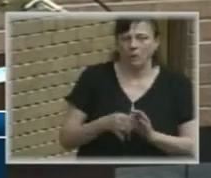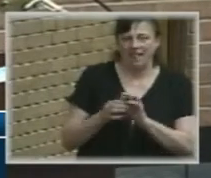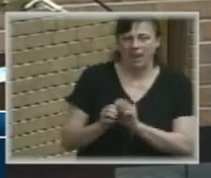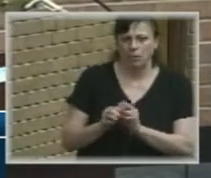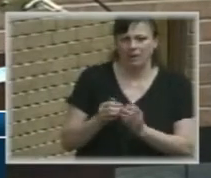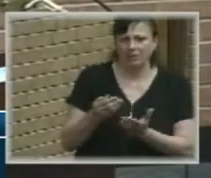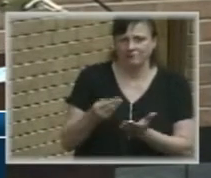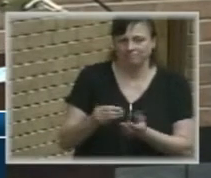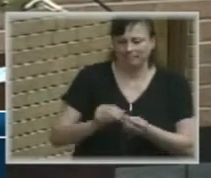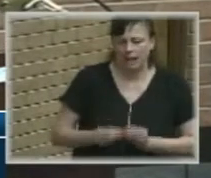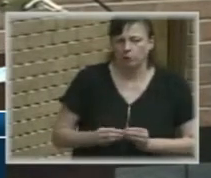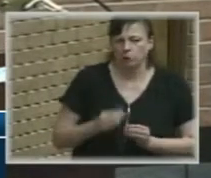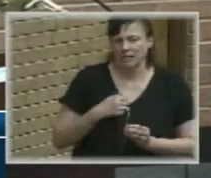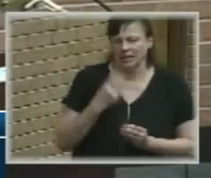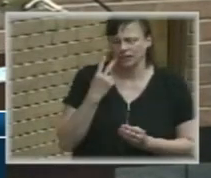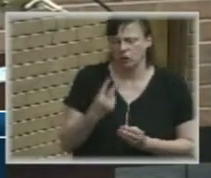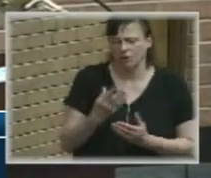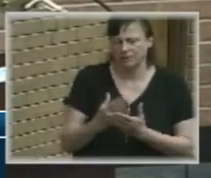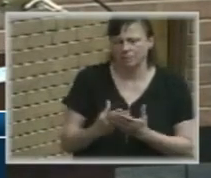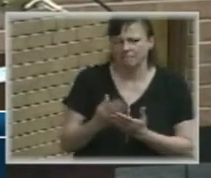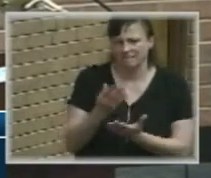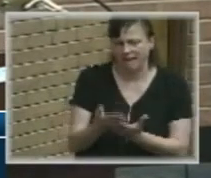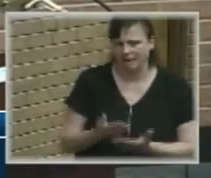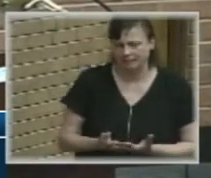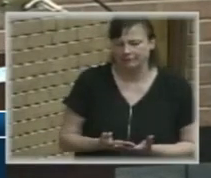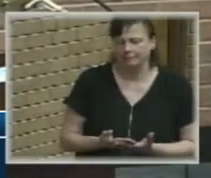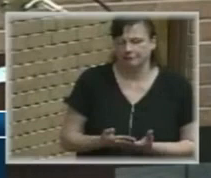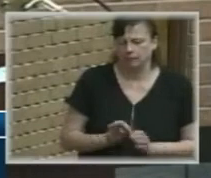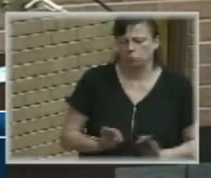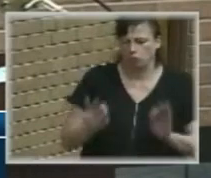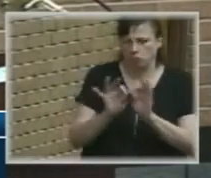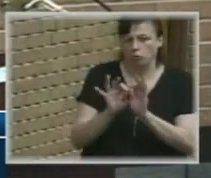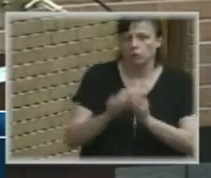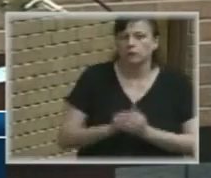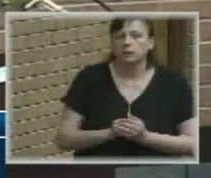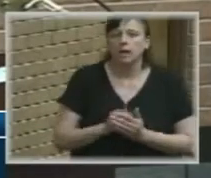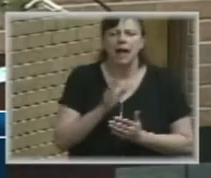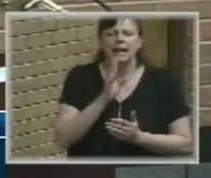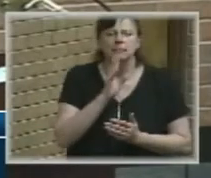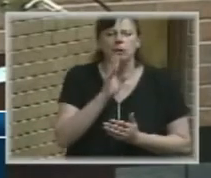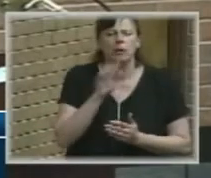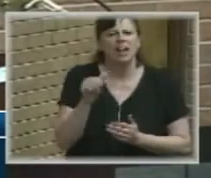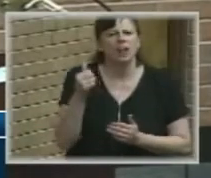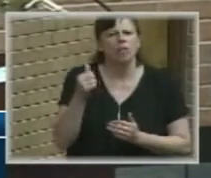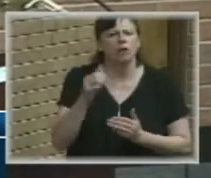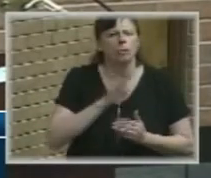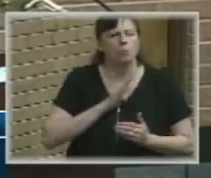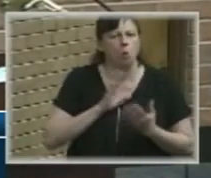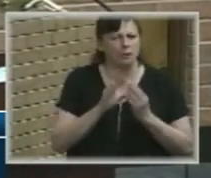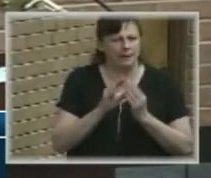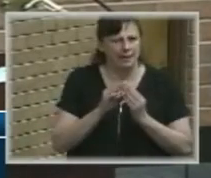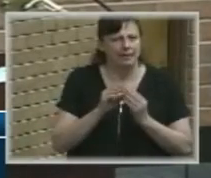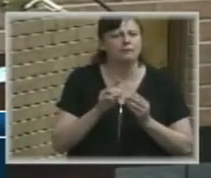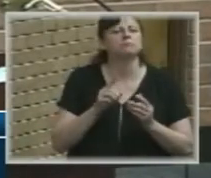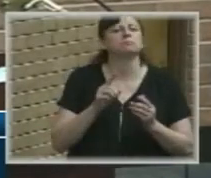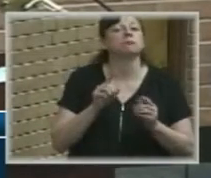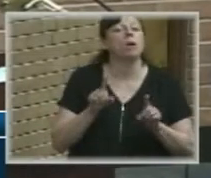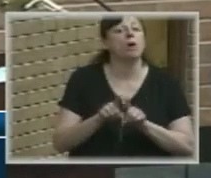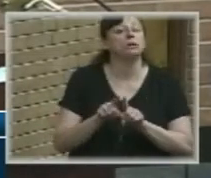were called to my attention. I've spoken at at least one other board meeting, and then I went to the planning board